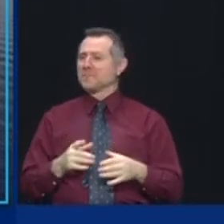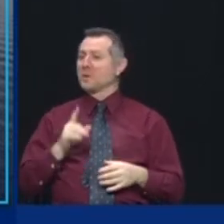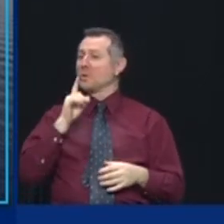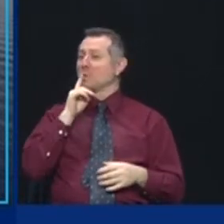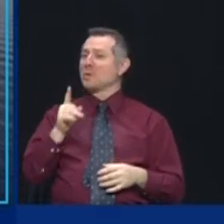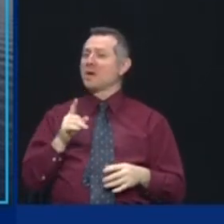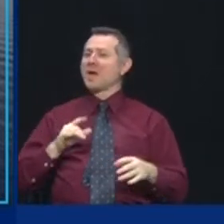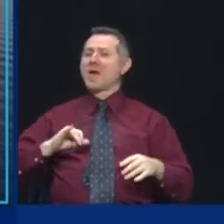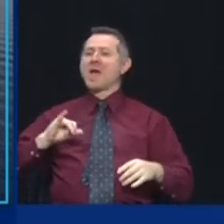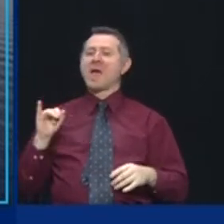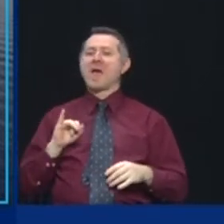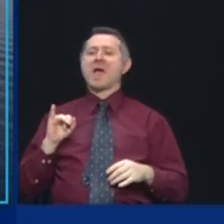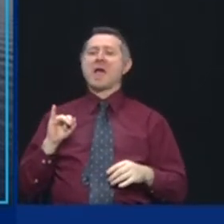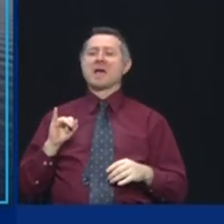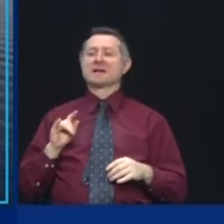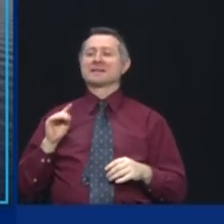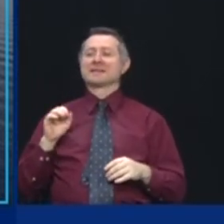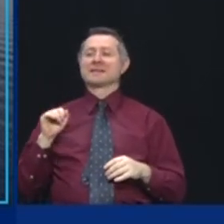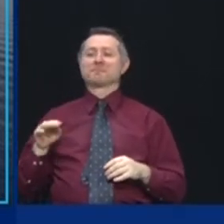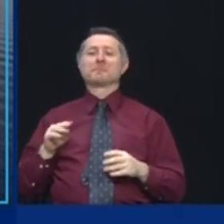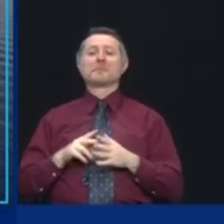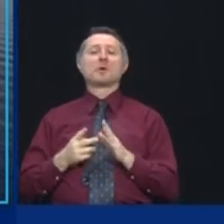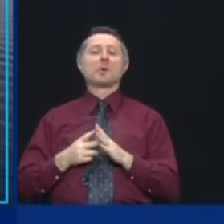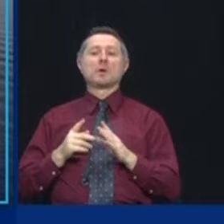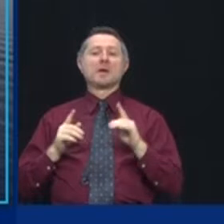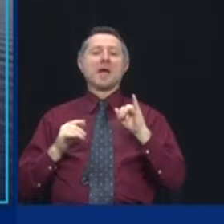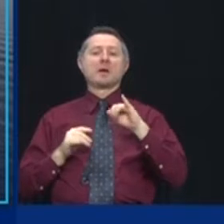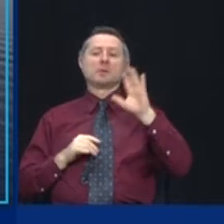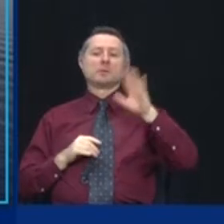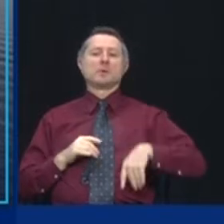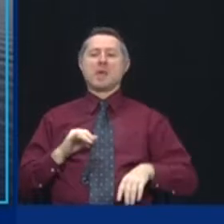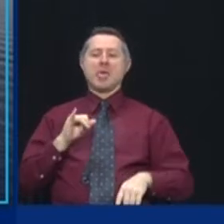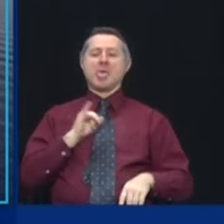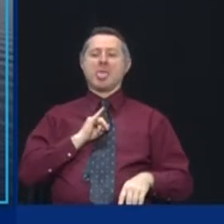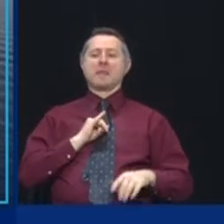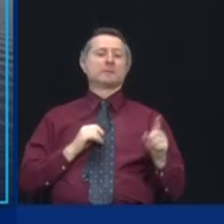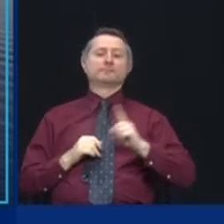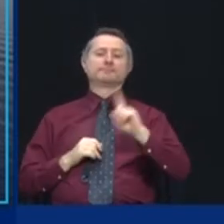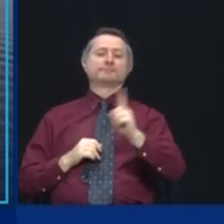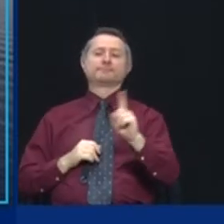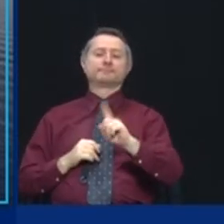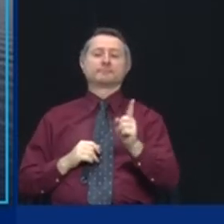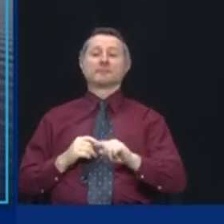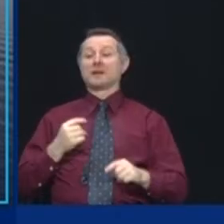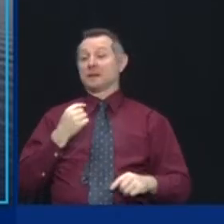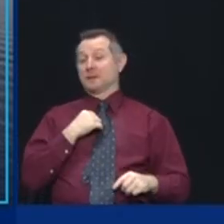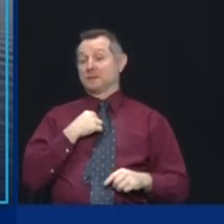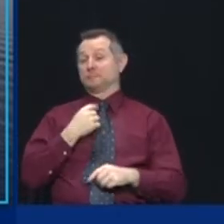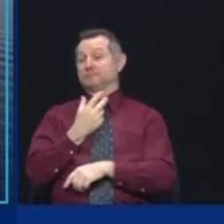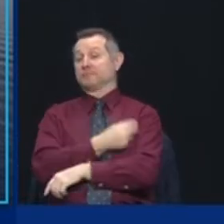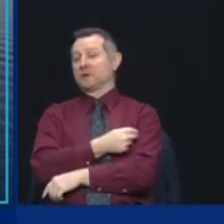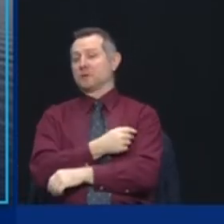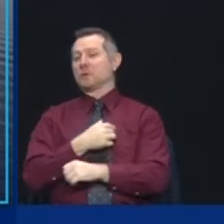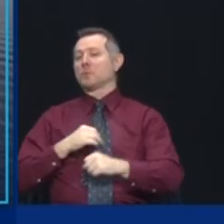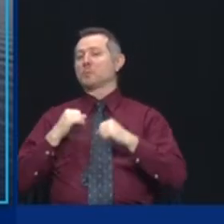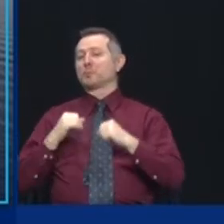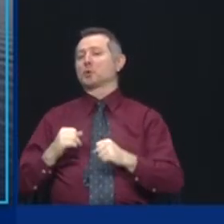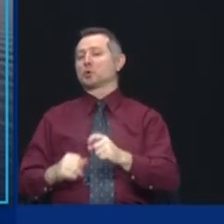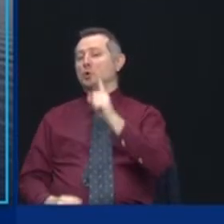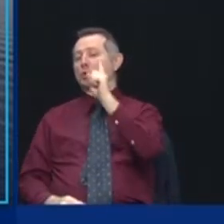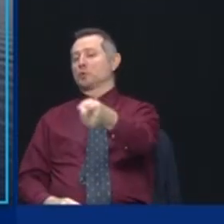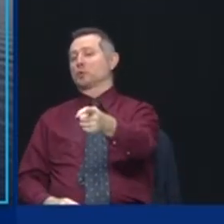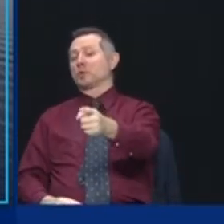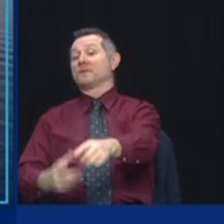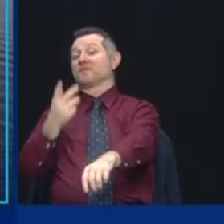say. I get a vaccine to protect you, and you get a vaccine to protect me. And the